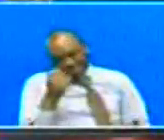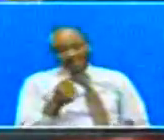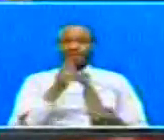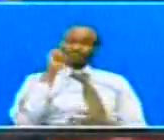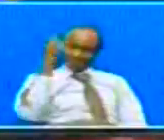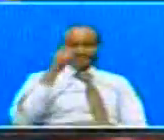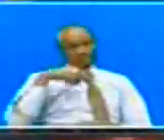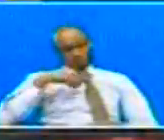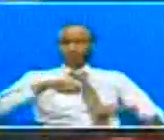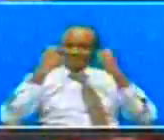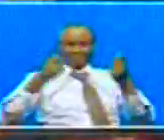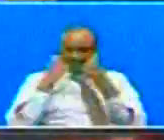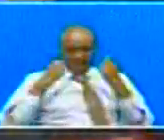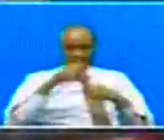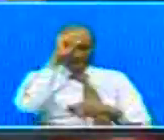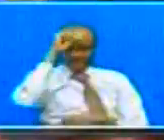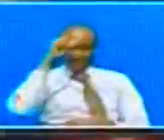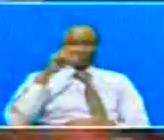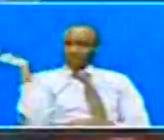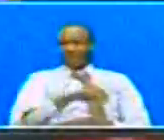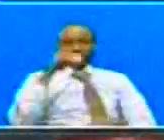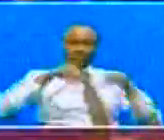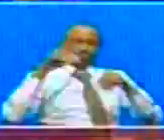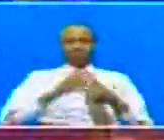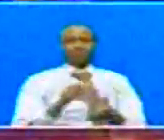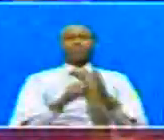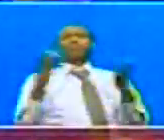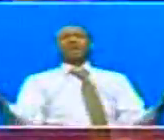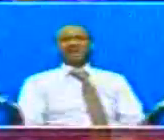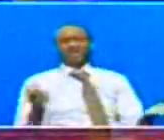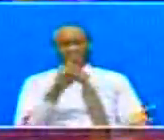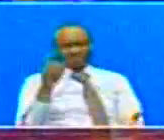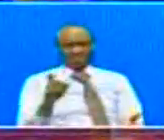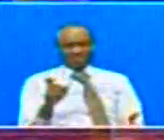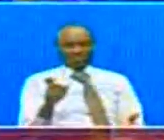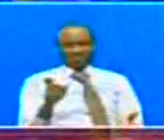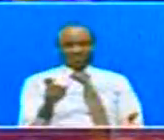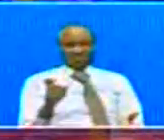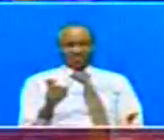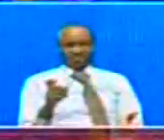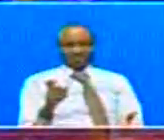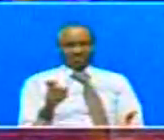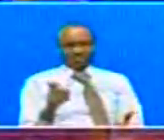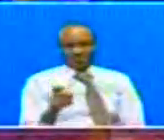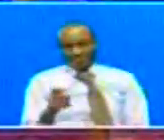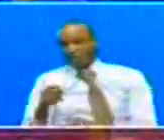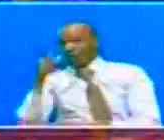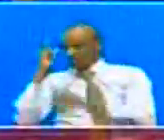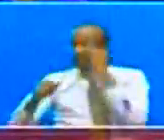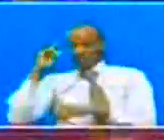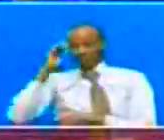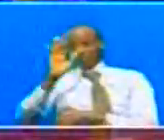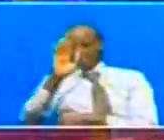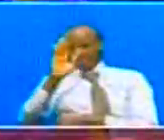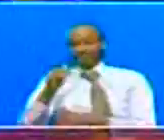watu. kwa wale na inchi. Tony. Iko shida gari. Goodness gracious. We are not retreating. You have final thoughts, Tony. Final